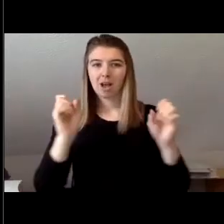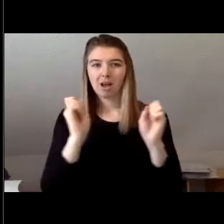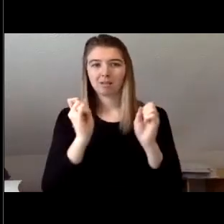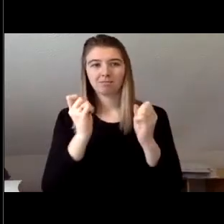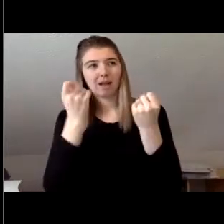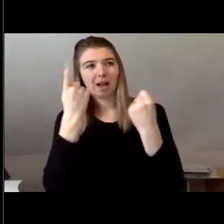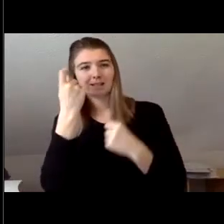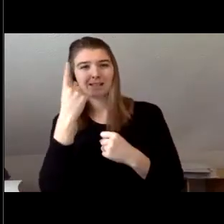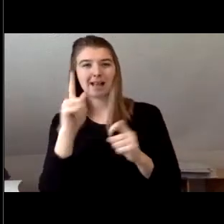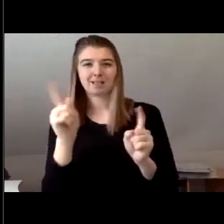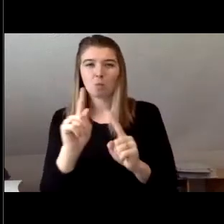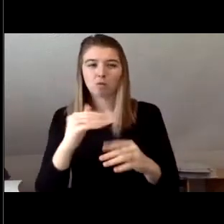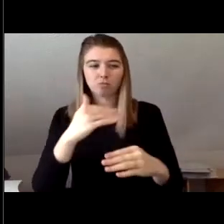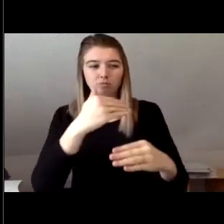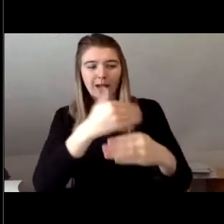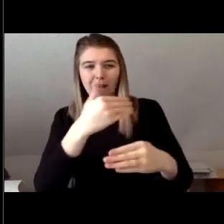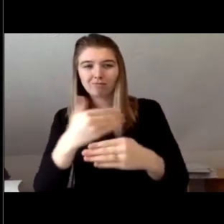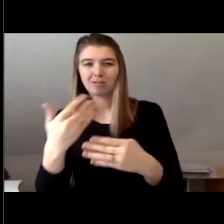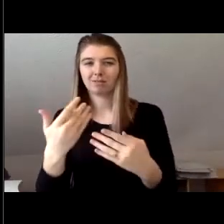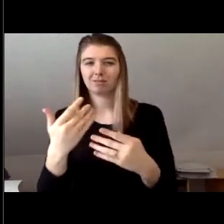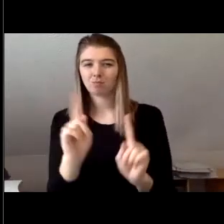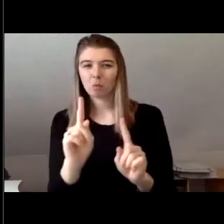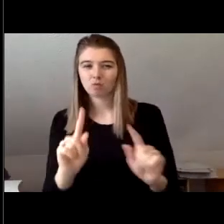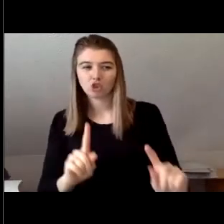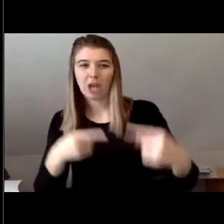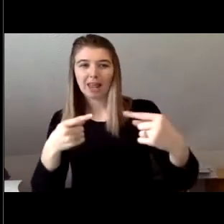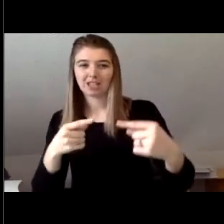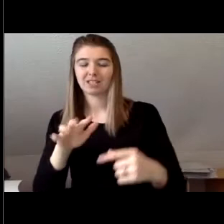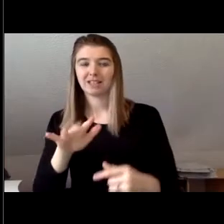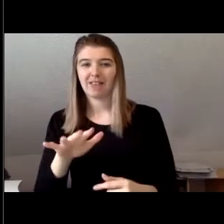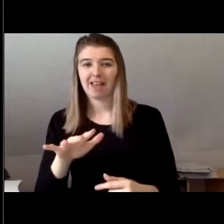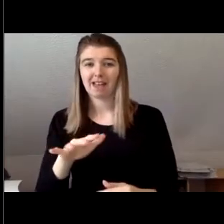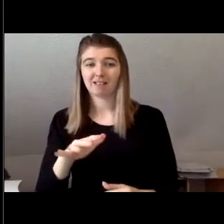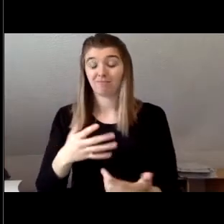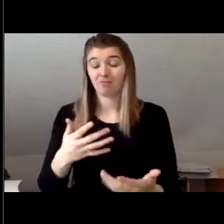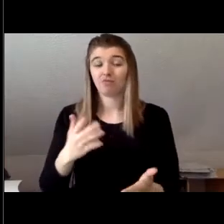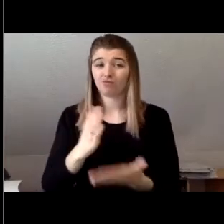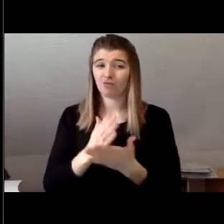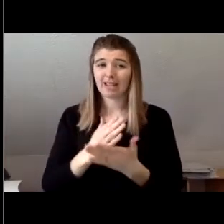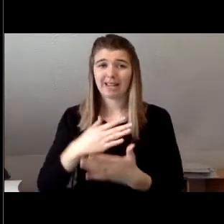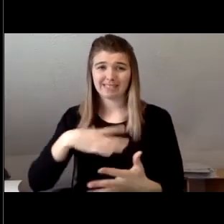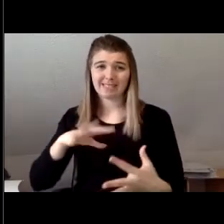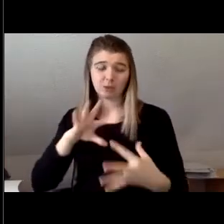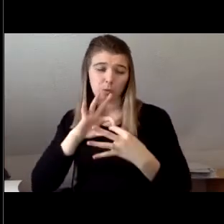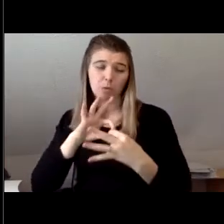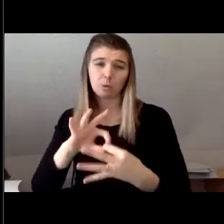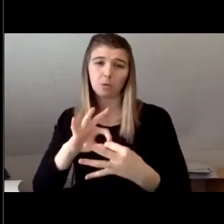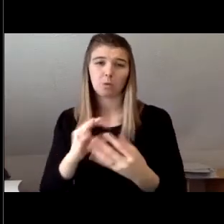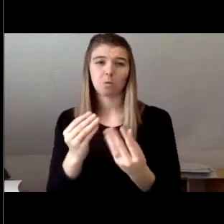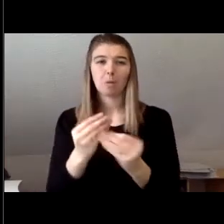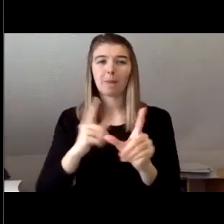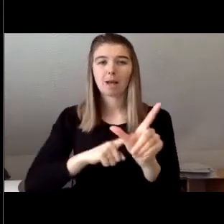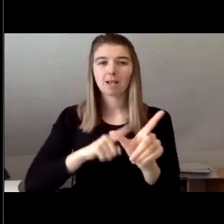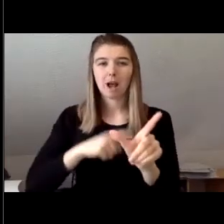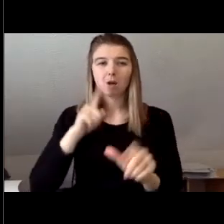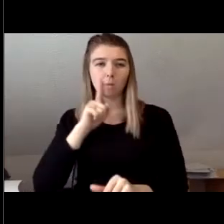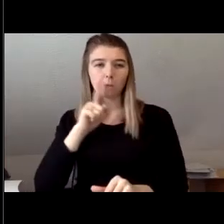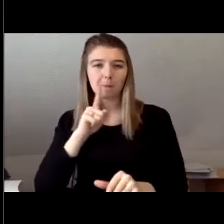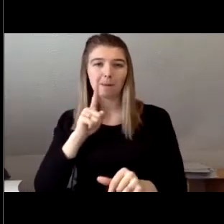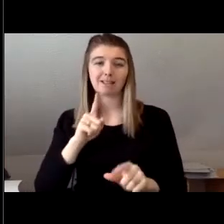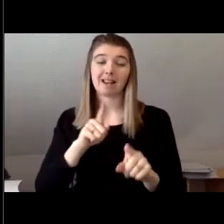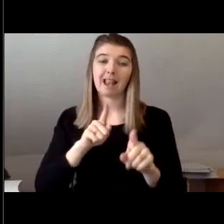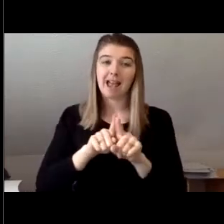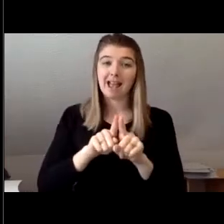We need to connect with our youngest girls and our junior women. We need to help and support them, whilst we, as senior women, are removing the